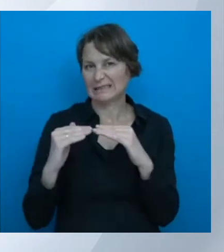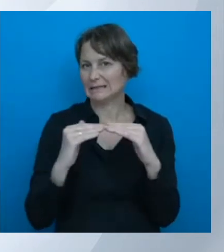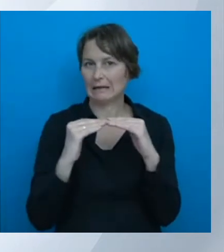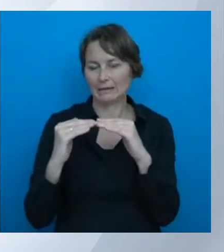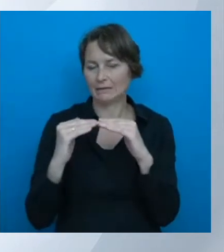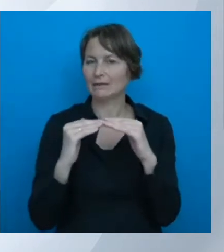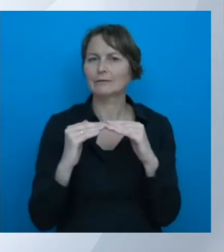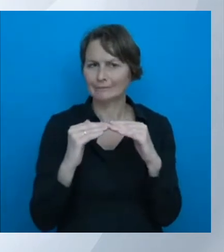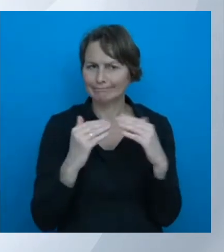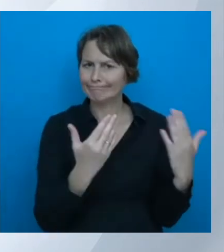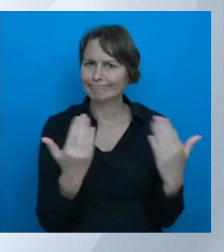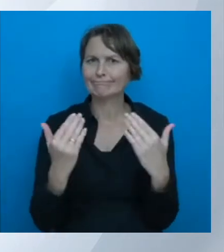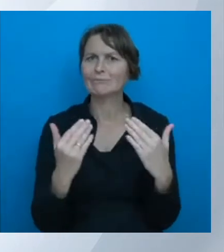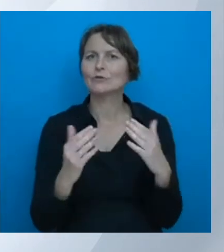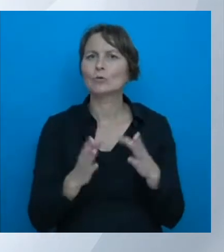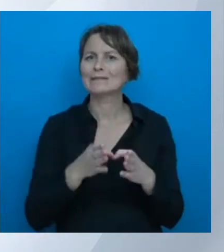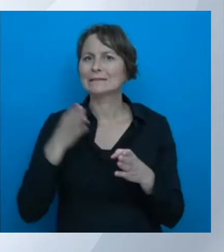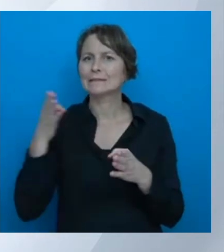their sidecar.